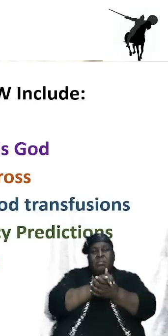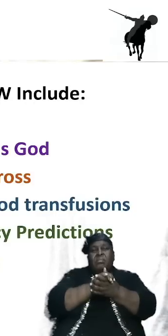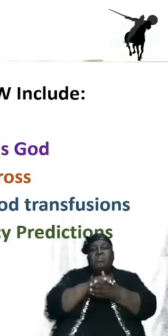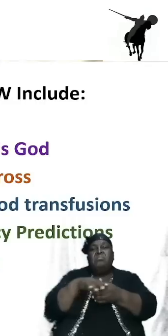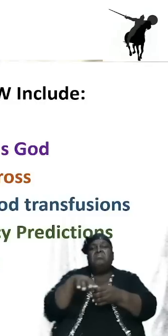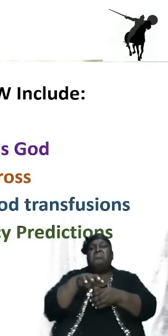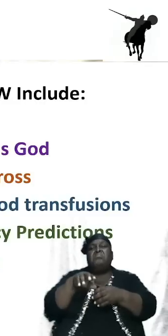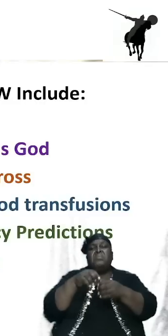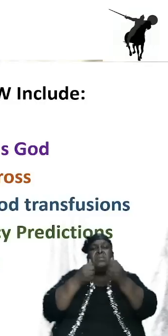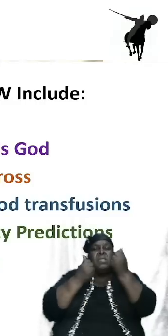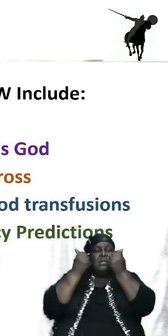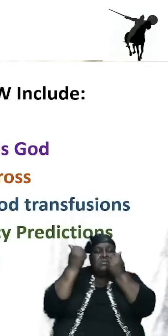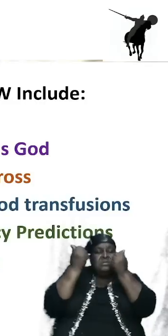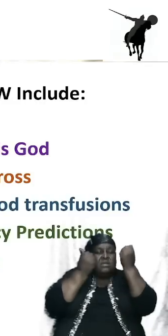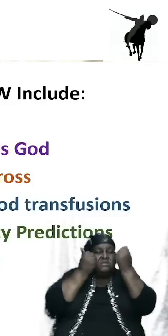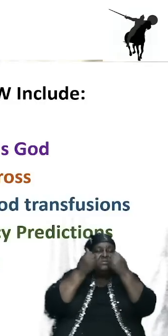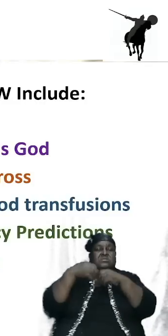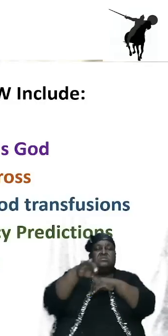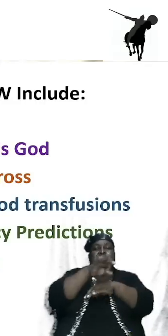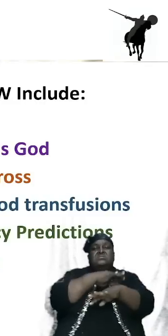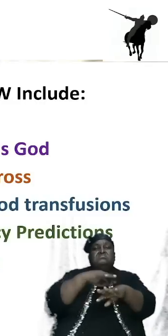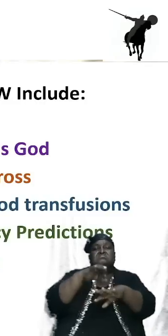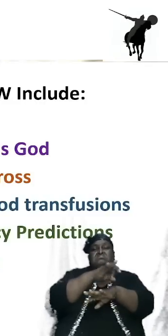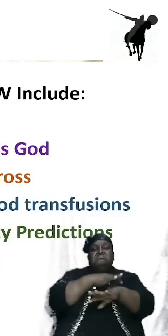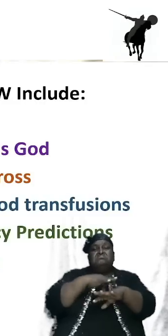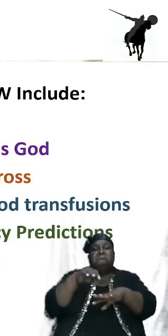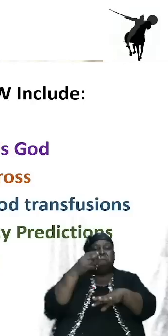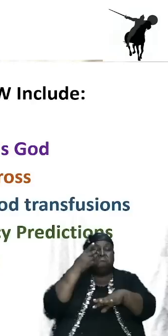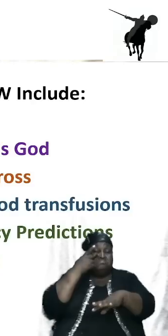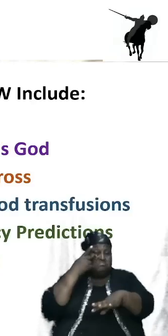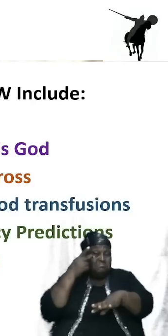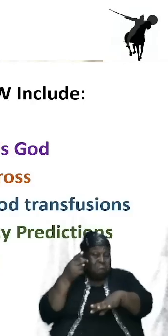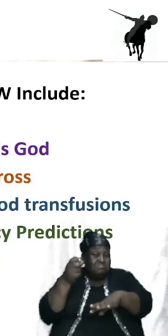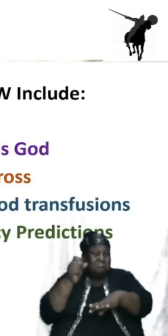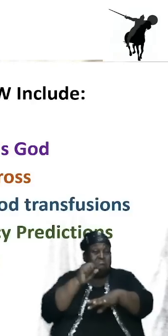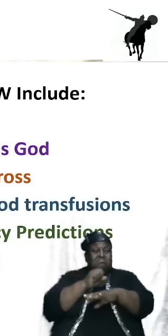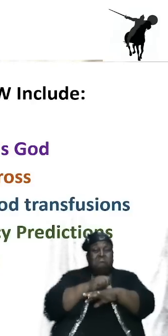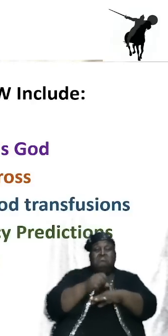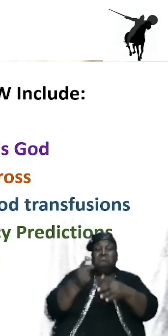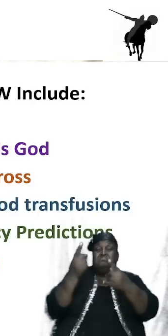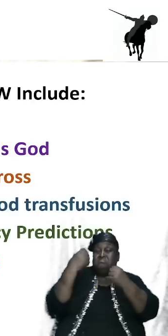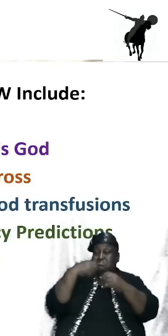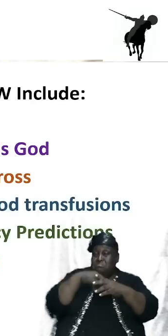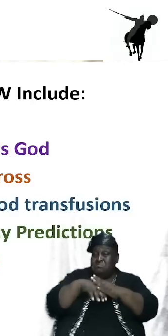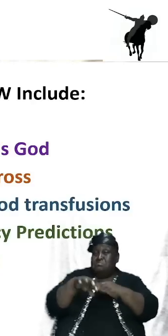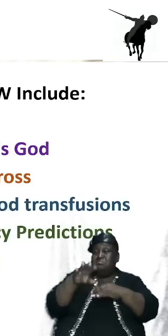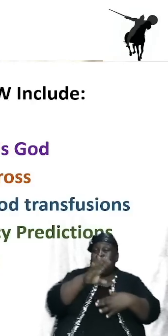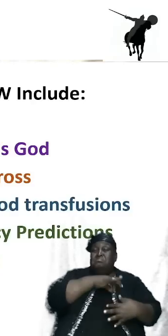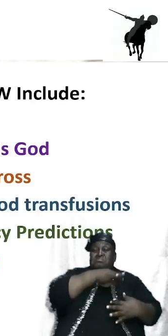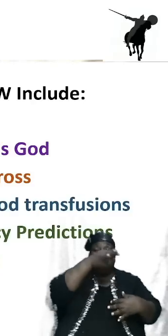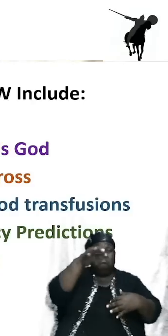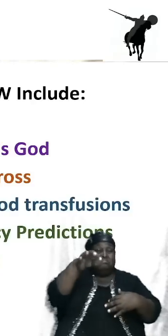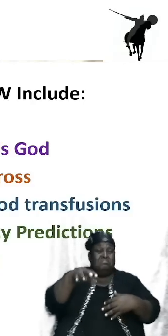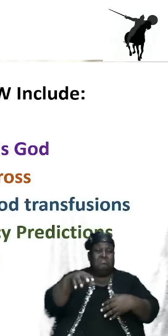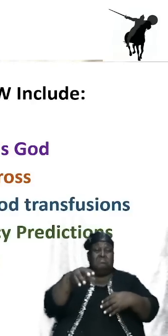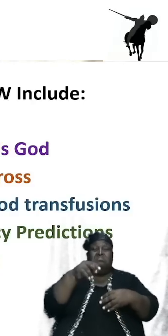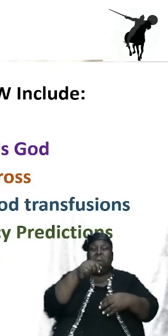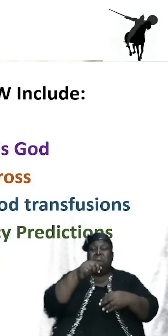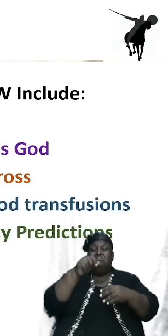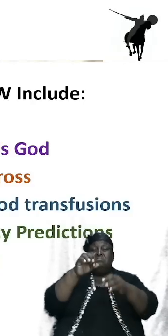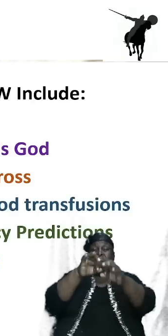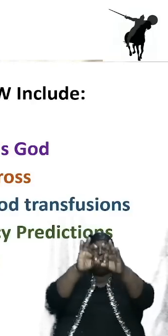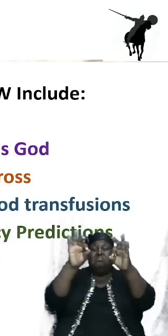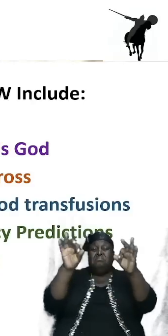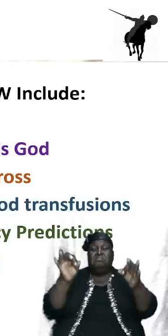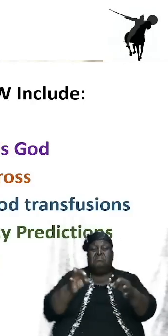cornfield and he saw a sanctuary. And he said Christ did come, but he came in spiritual form. And he moved from one part of the sanctuary